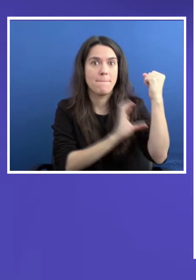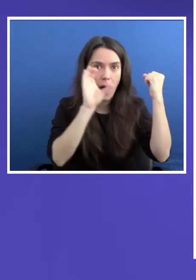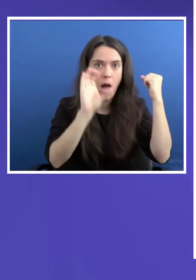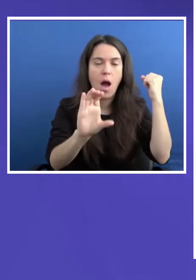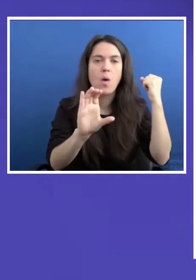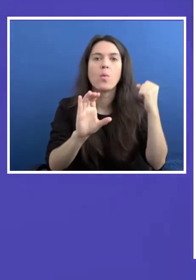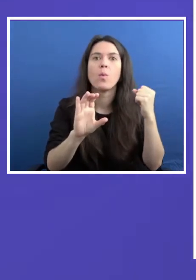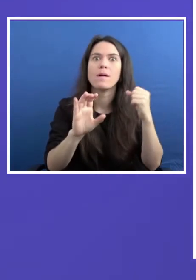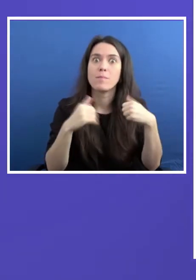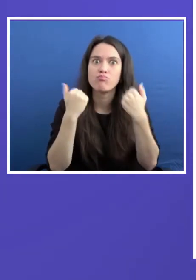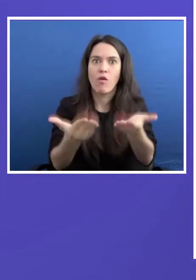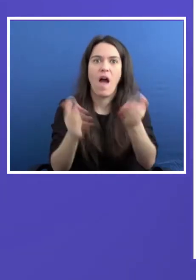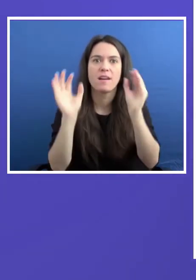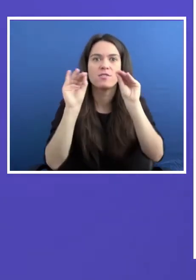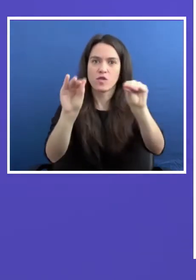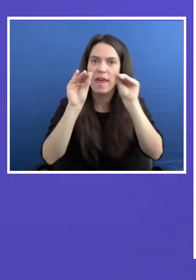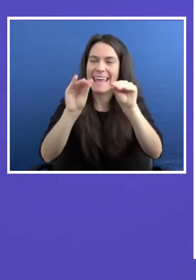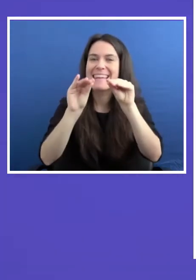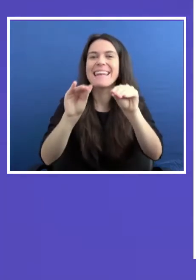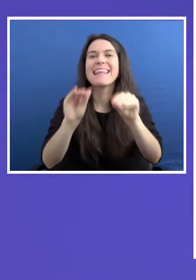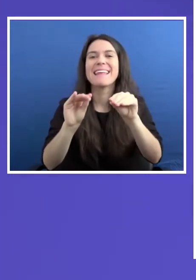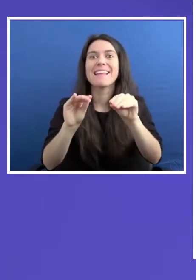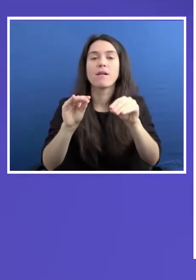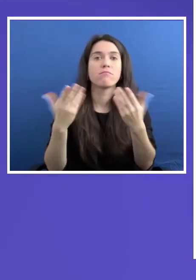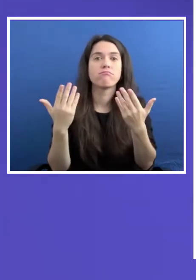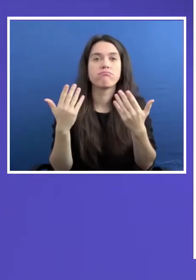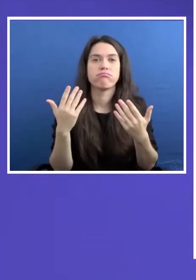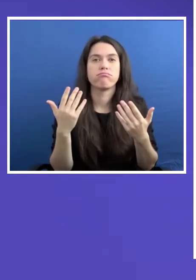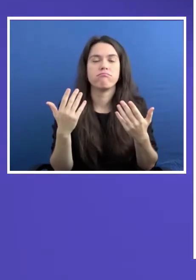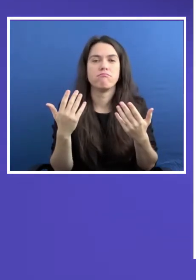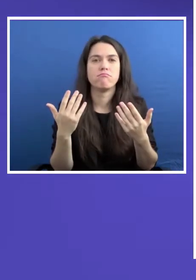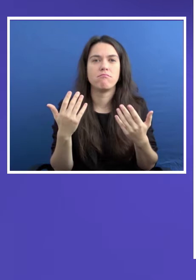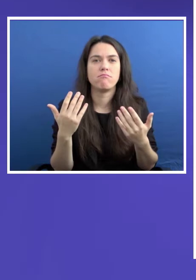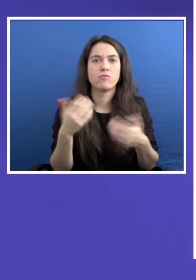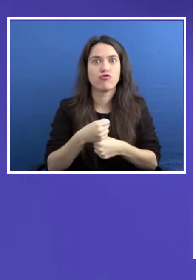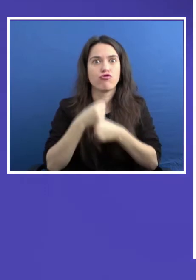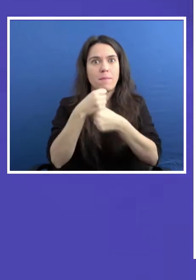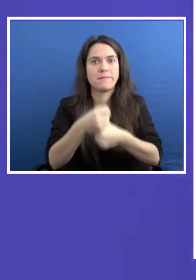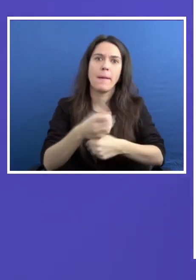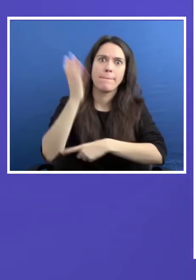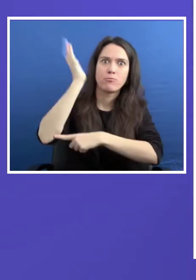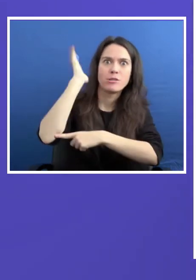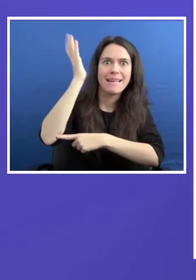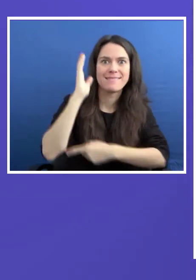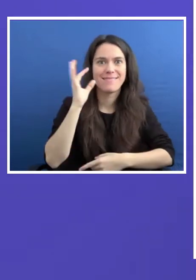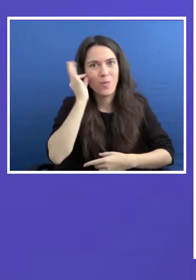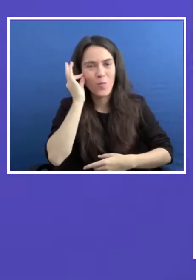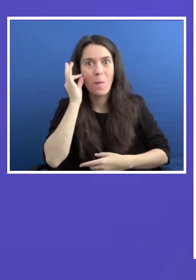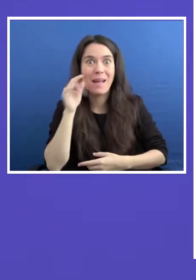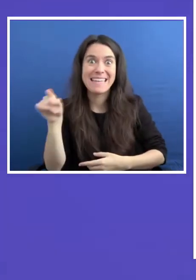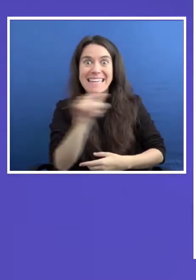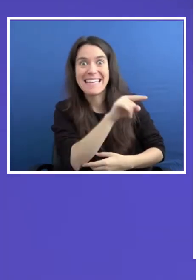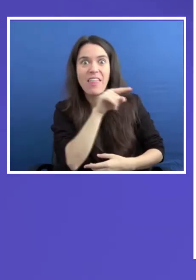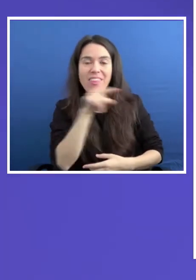trainings to the presenters, female presenters and anchors, in order to